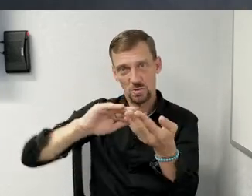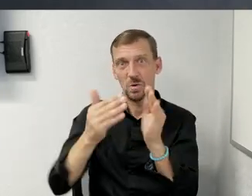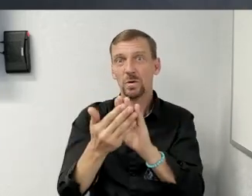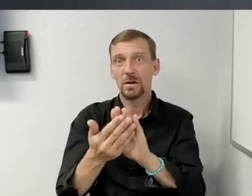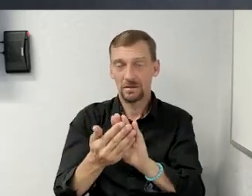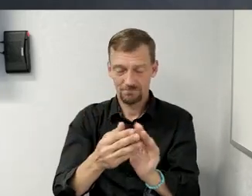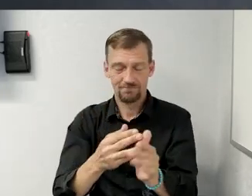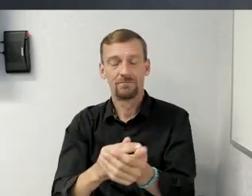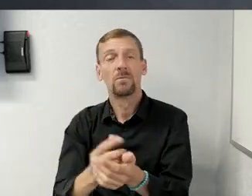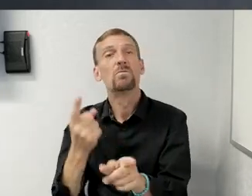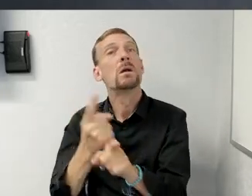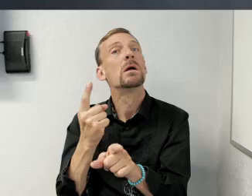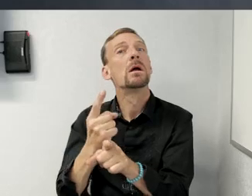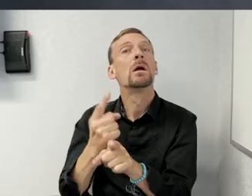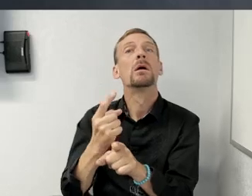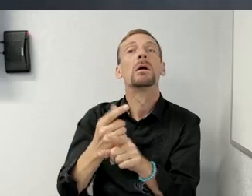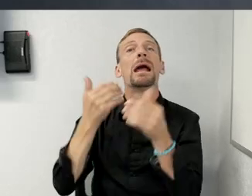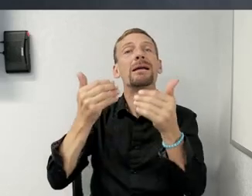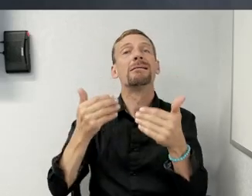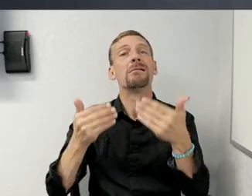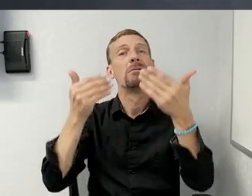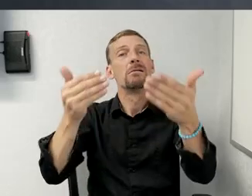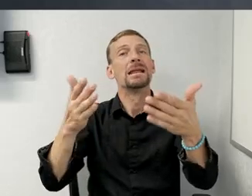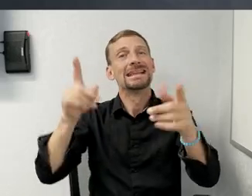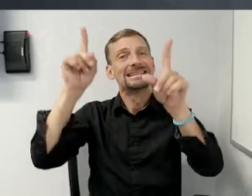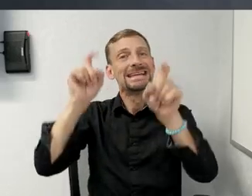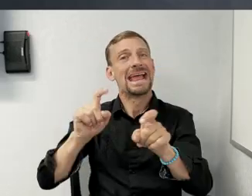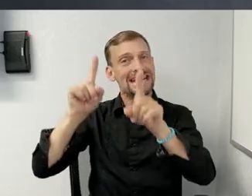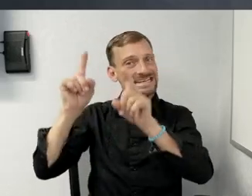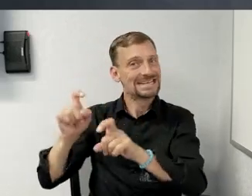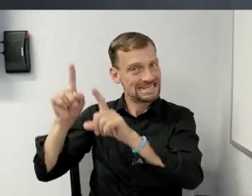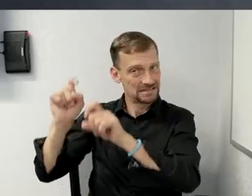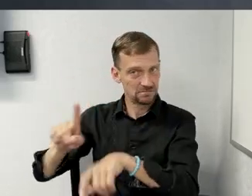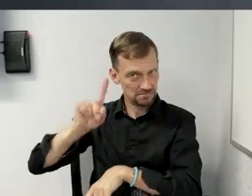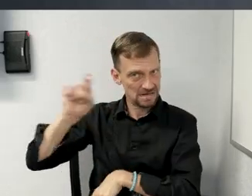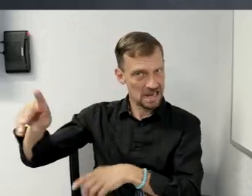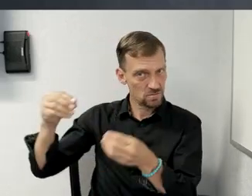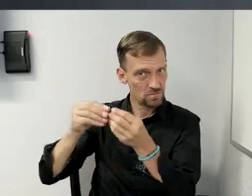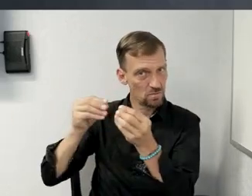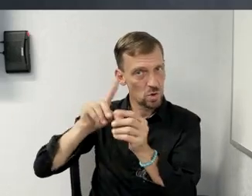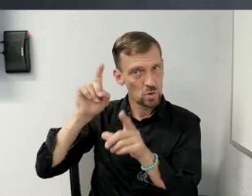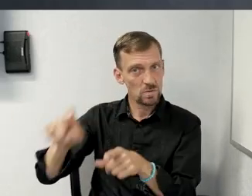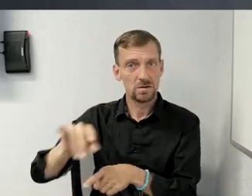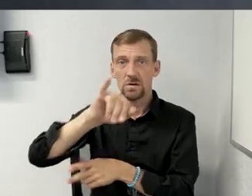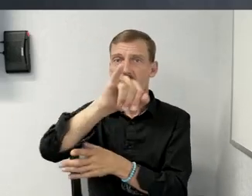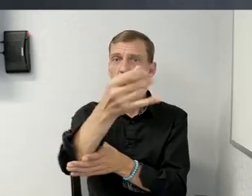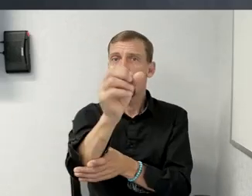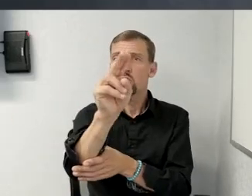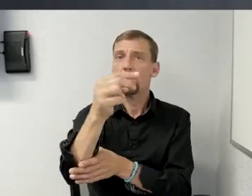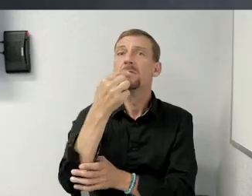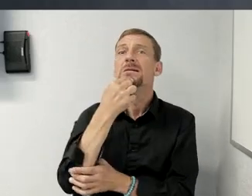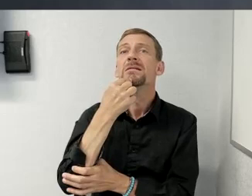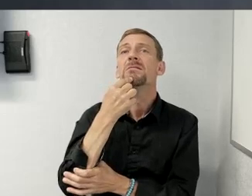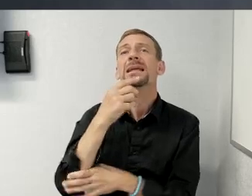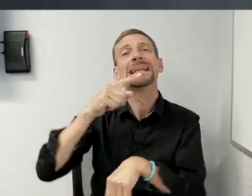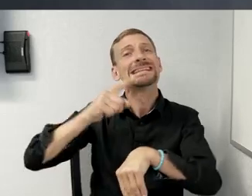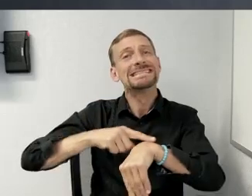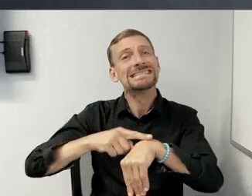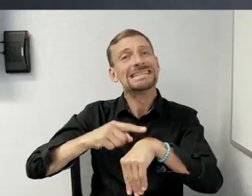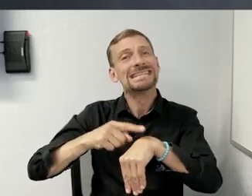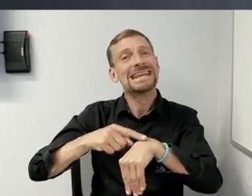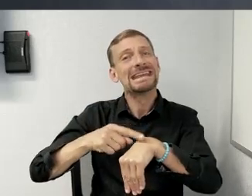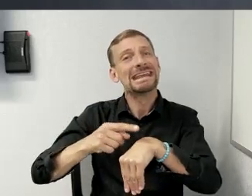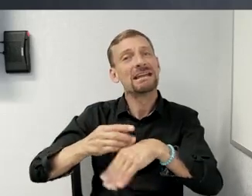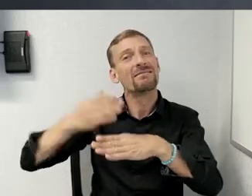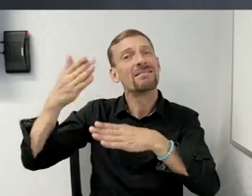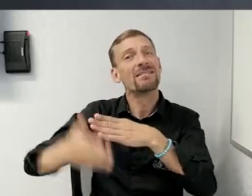Right. Okay, let's move on to testing. So John is asking if there's a timeline that the hospital hopes to meet in